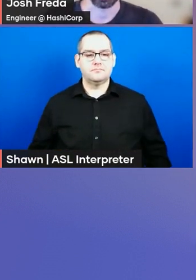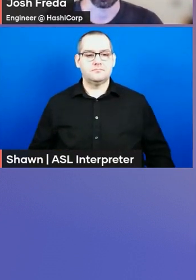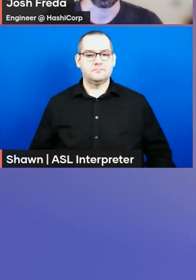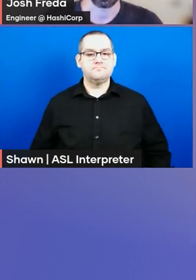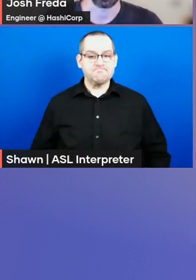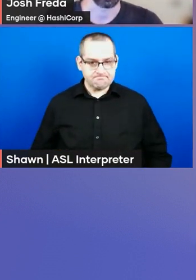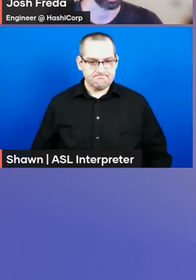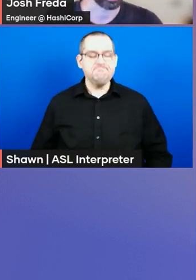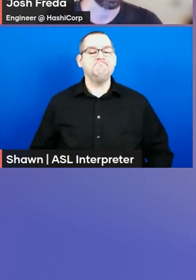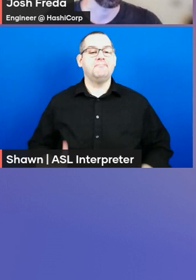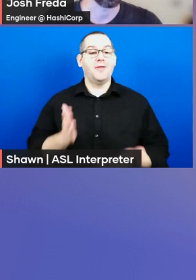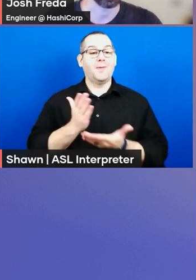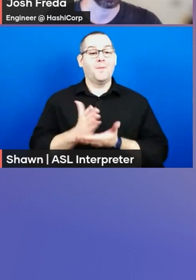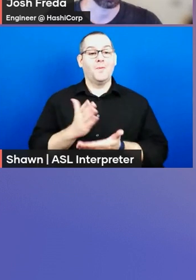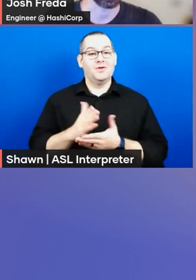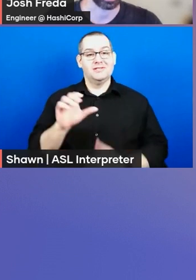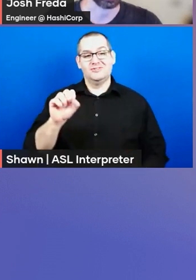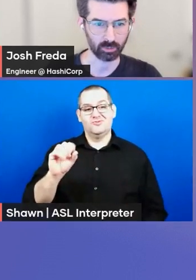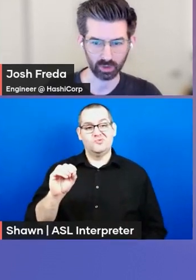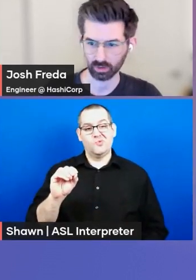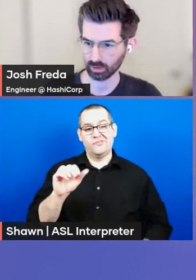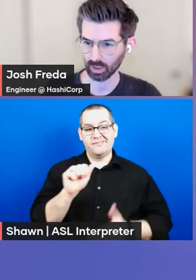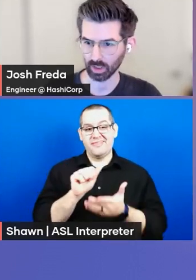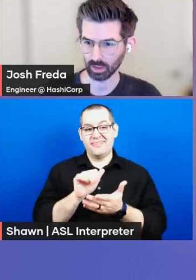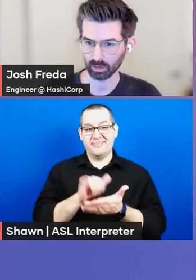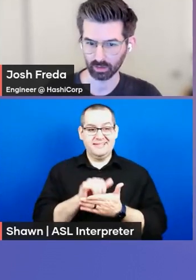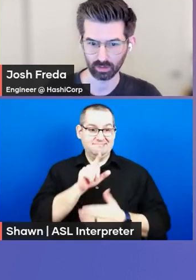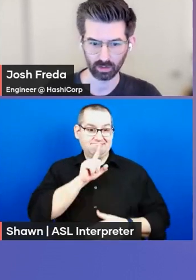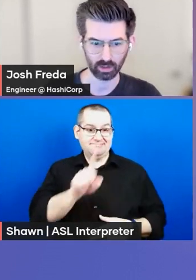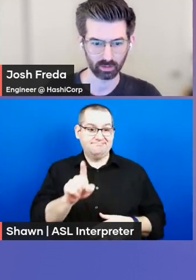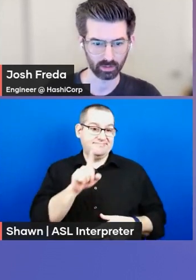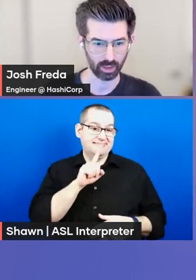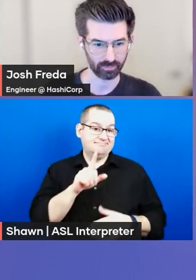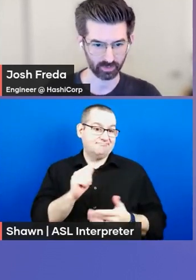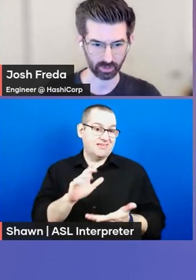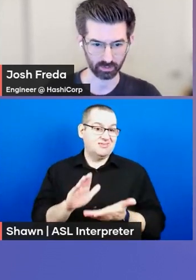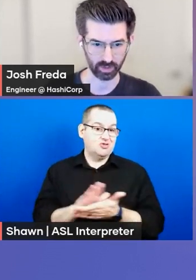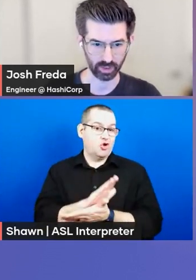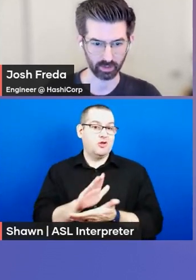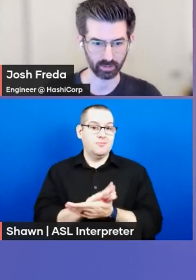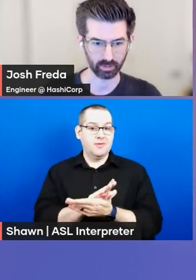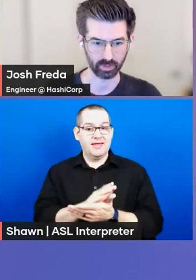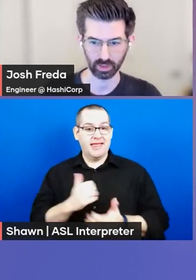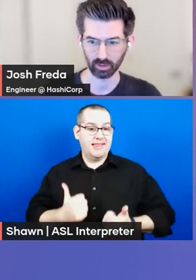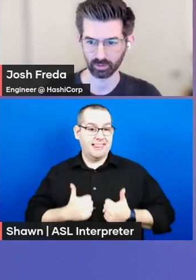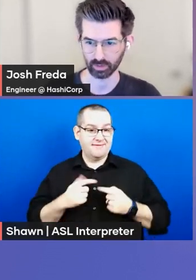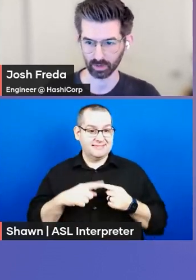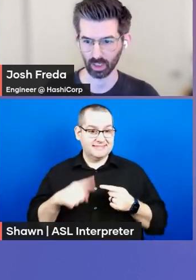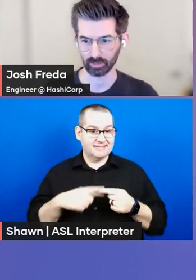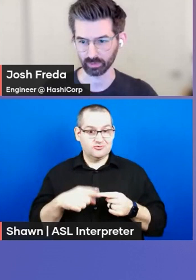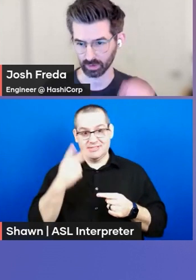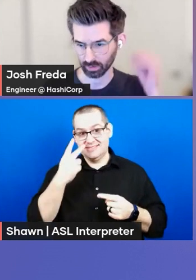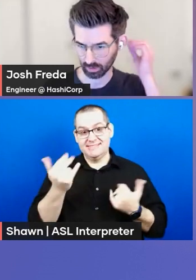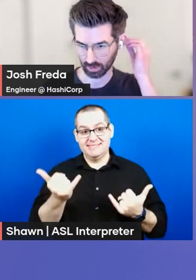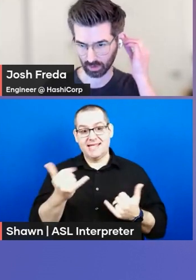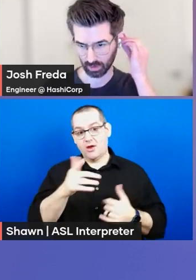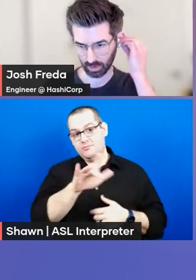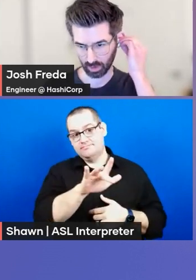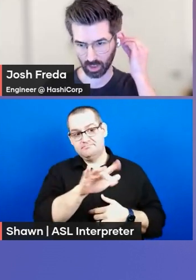All right, so that is pretty much the document life cycle there. You can see now it's